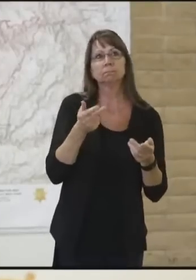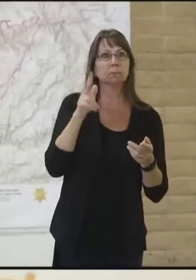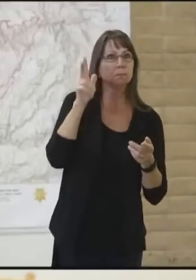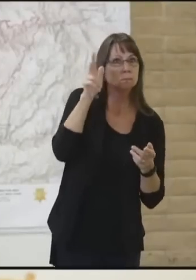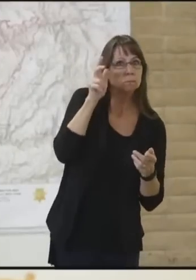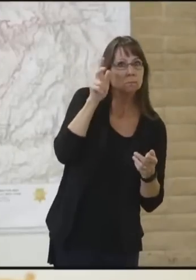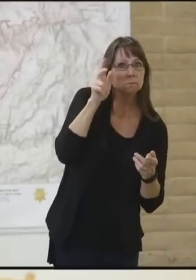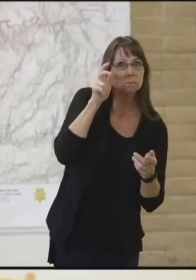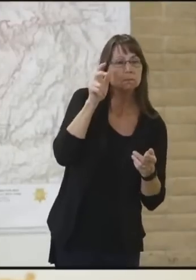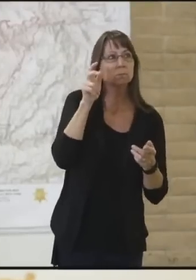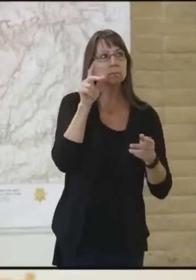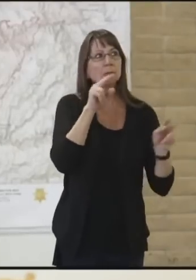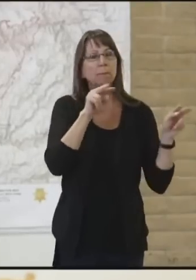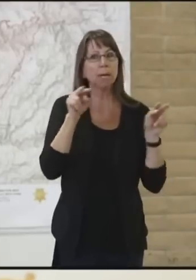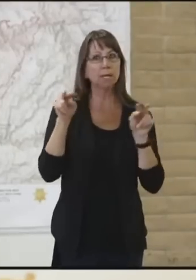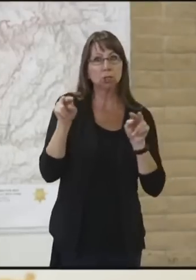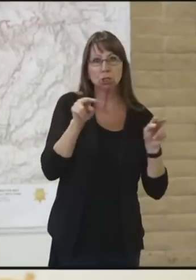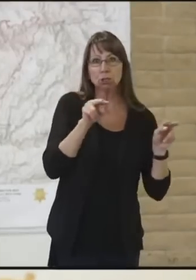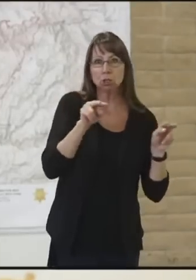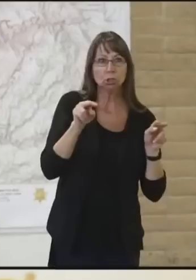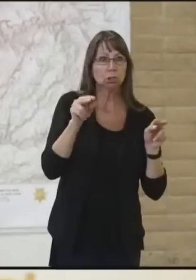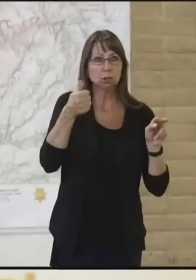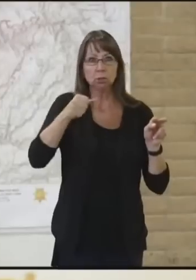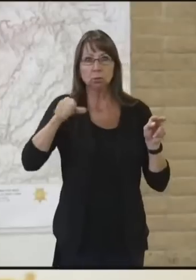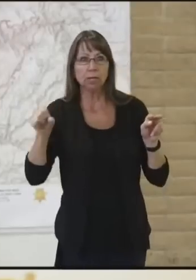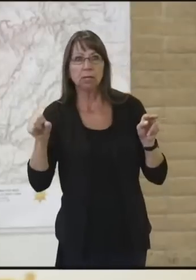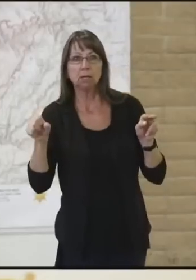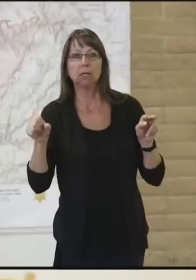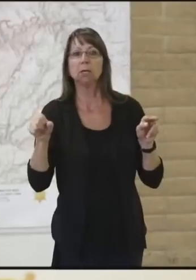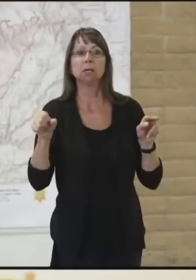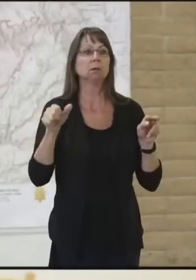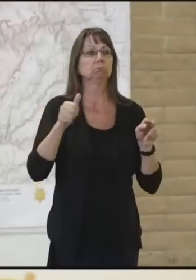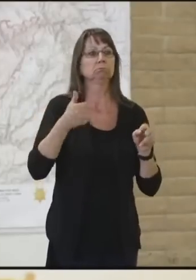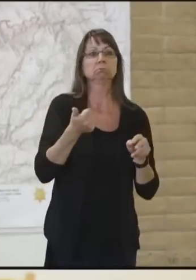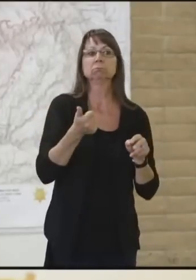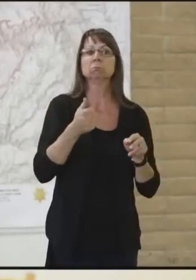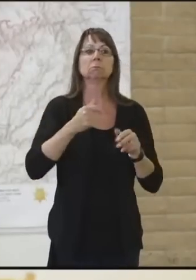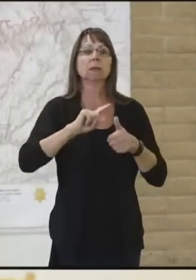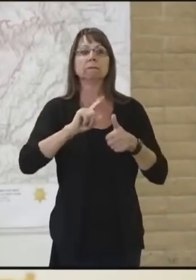pay attention to any kind of guidance from first responders.